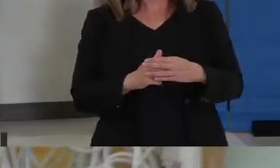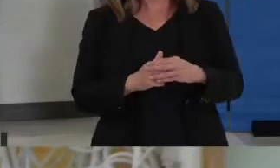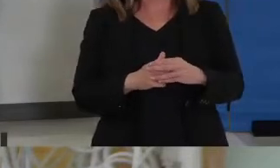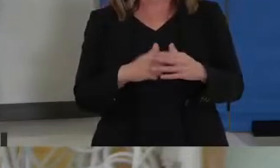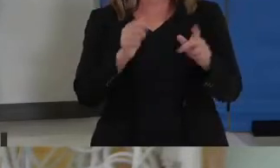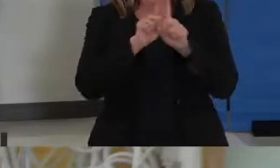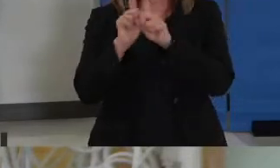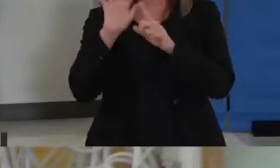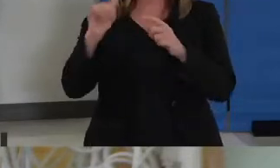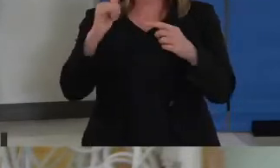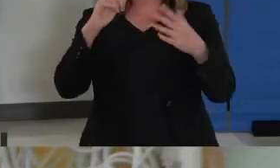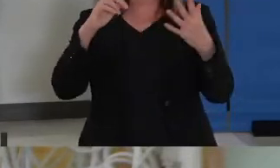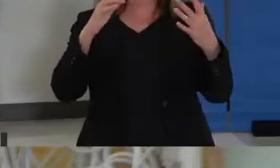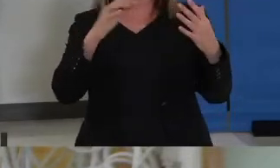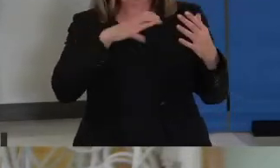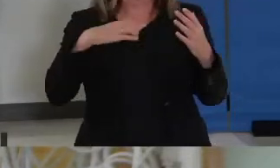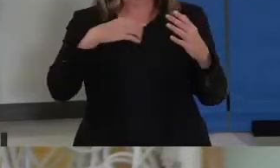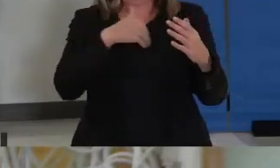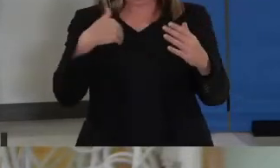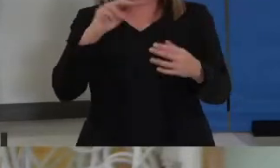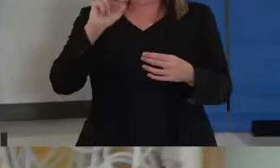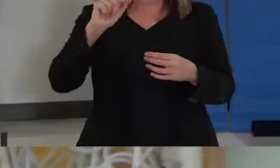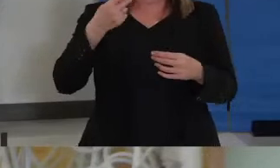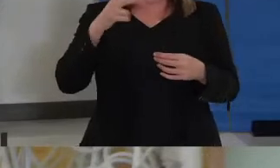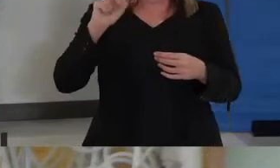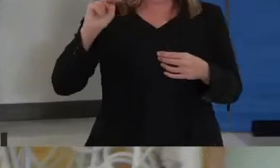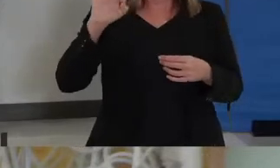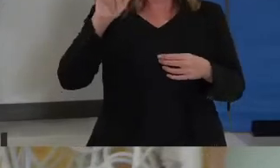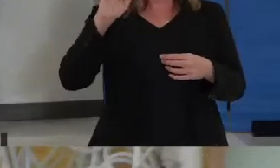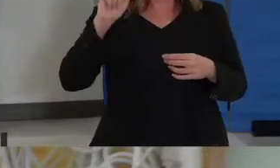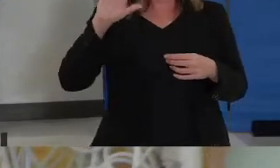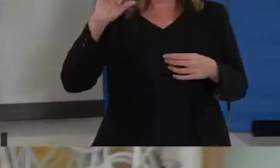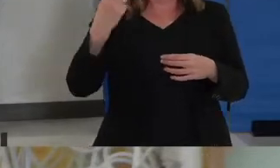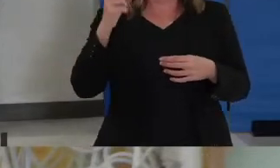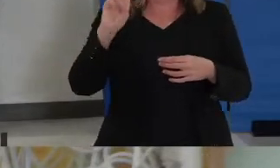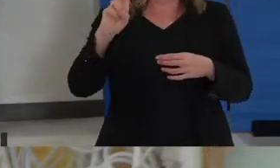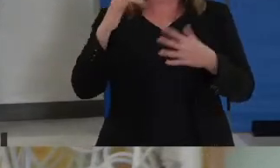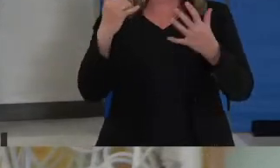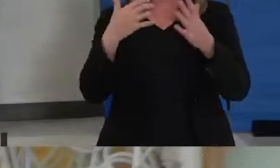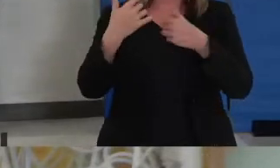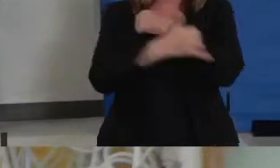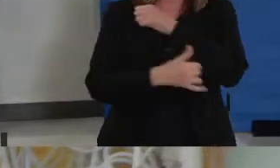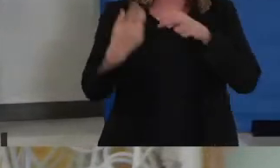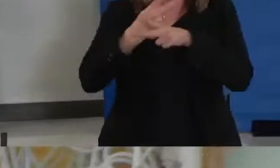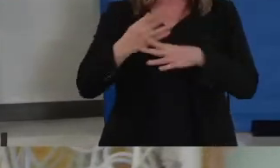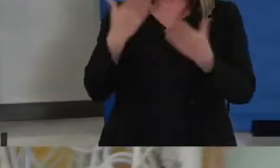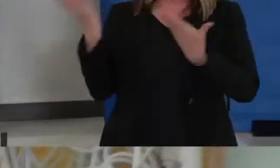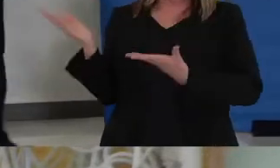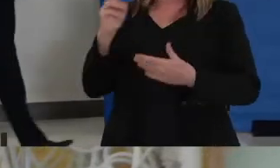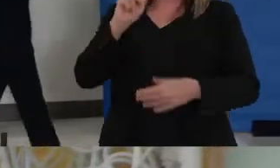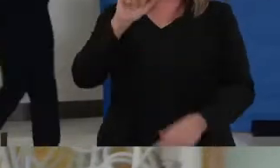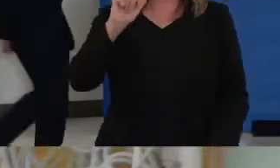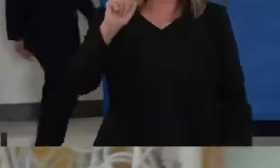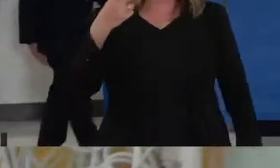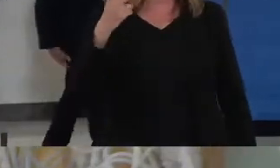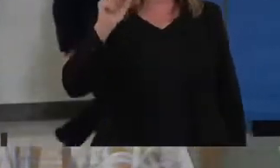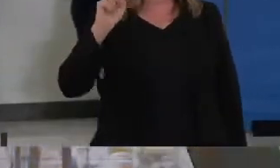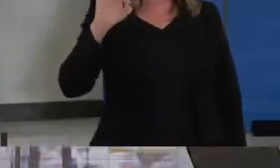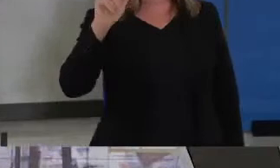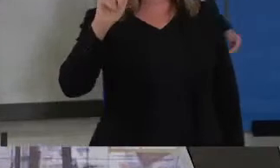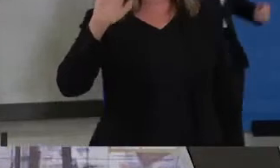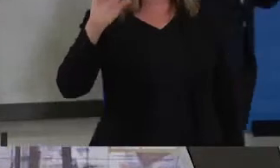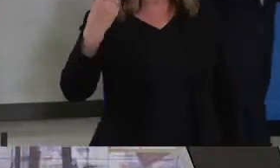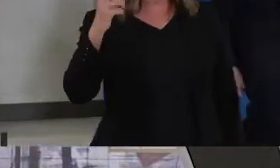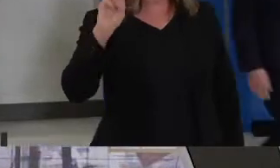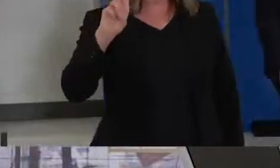Nathan Fletcher. Now let me introduce County Supervisor from San Diego, Nathan Fletcher.